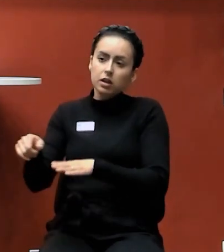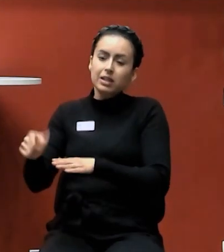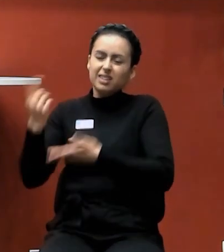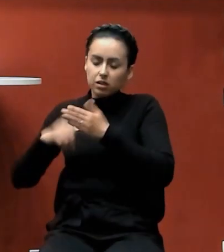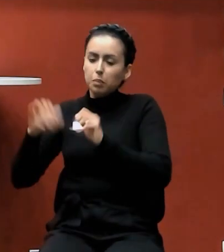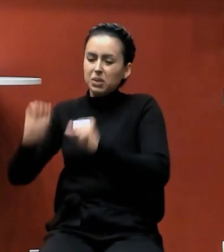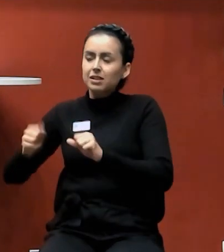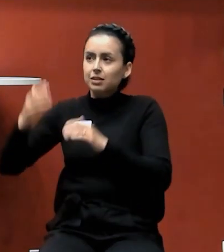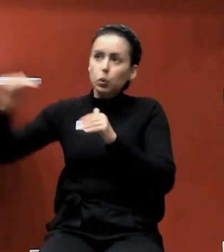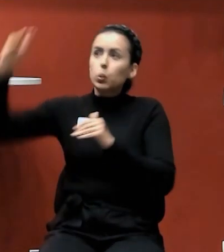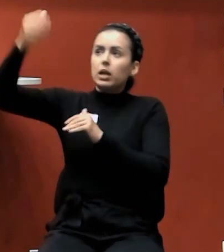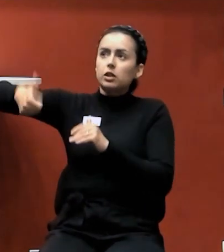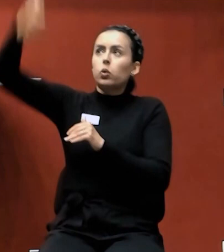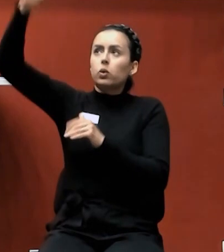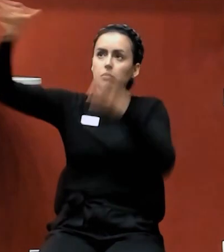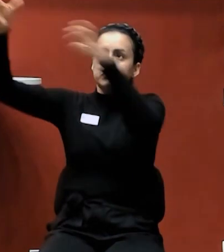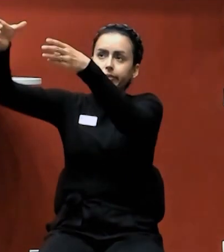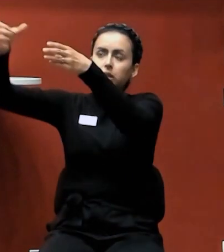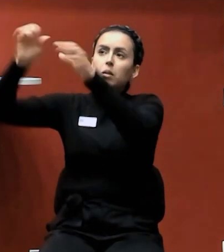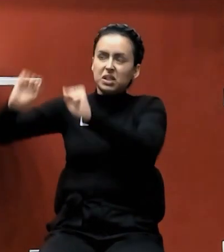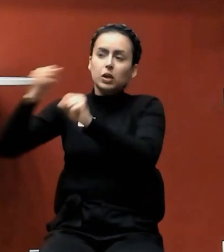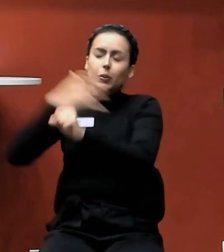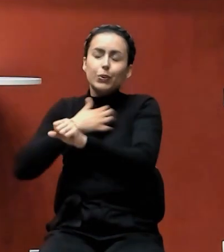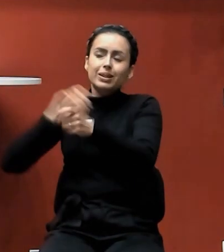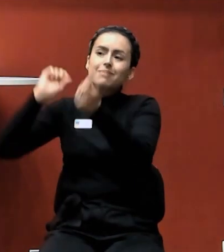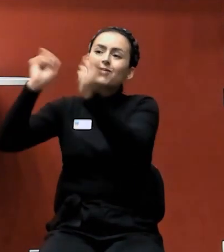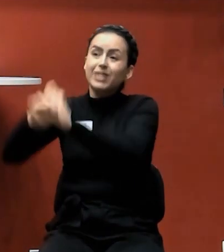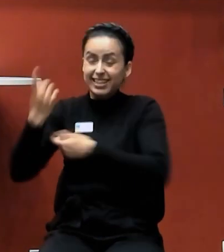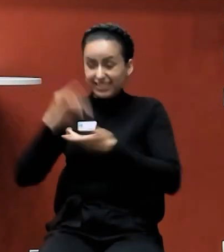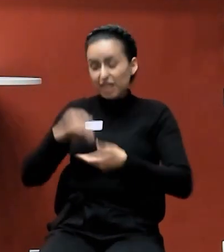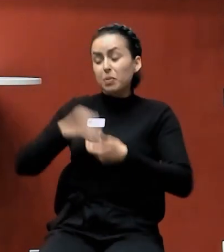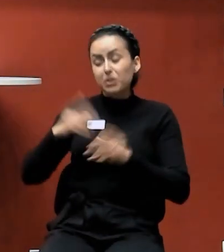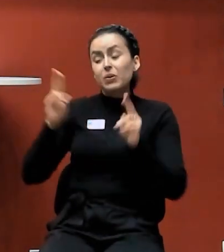make. So you have to try and make friends with people in high places.